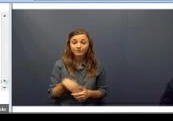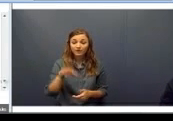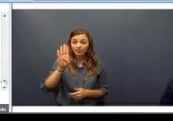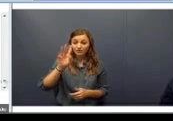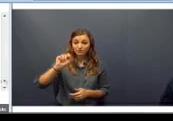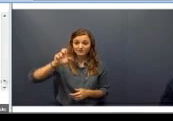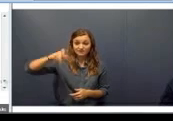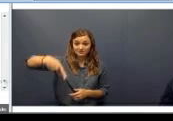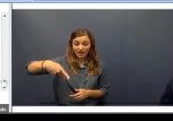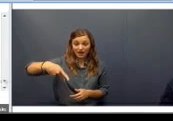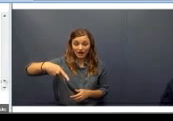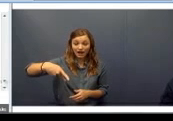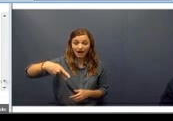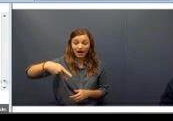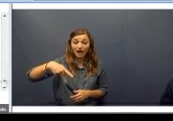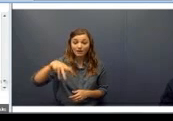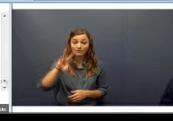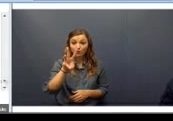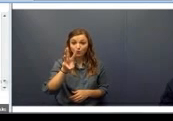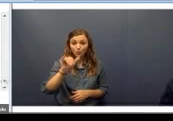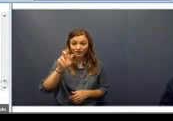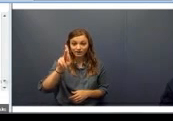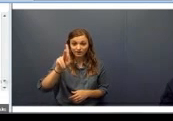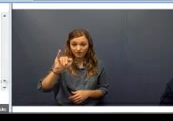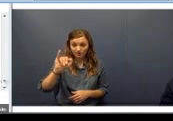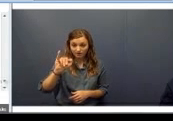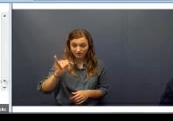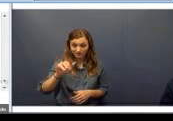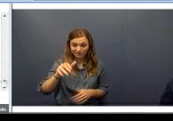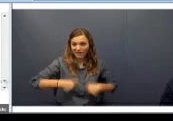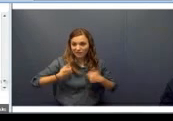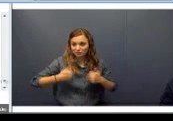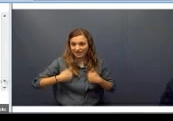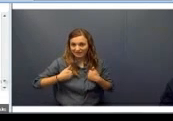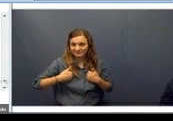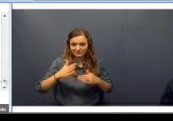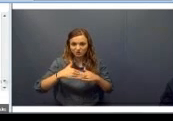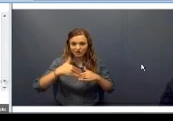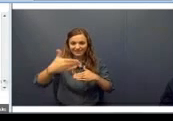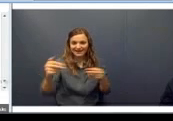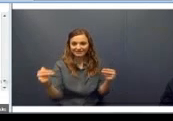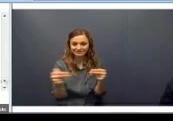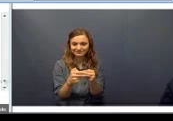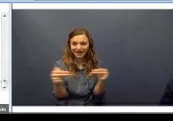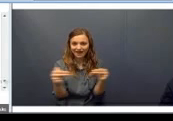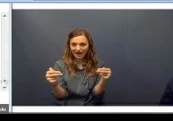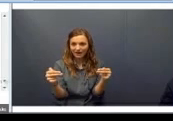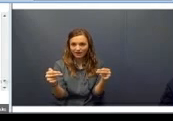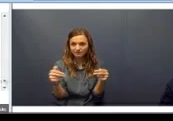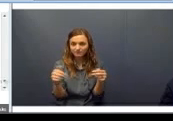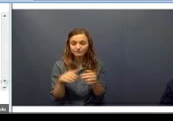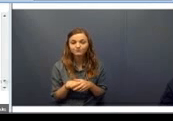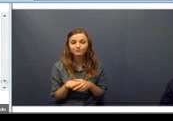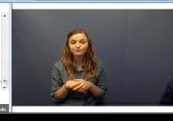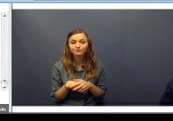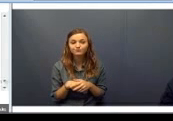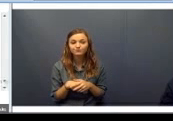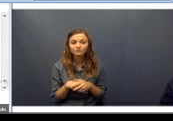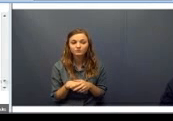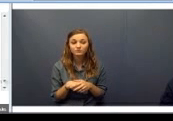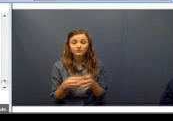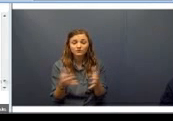The BTOP recipient community wiki address is on the next